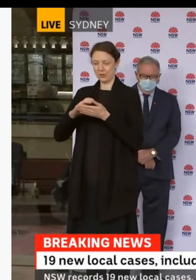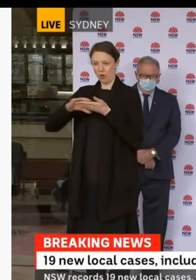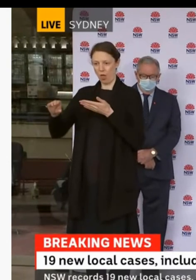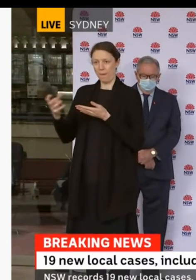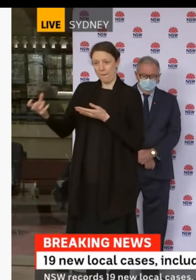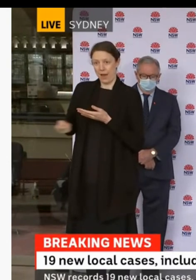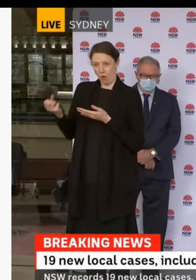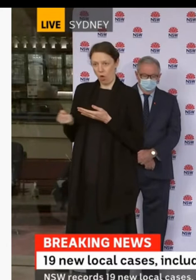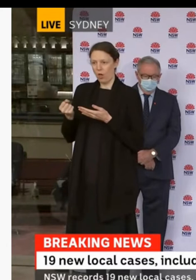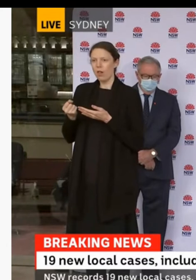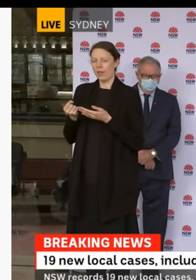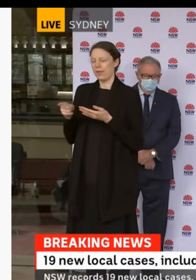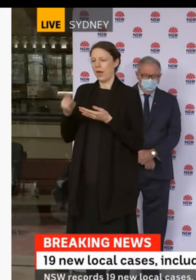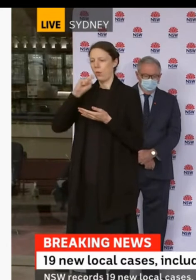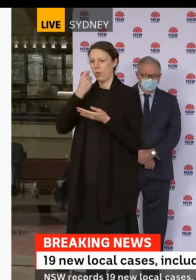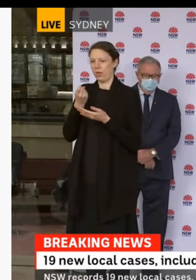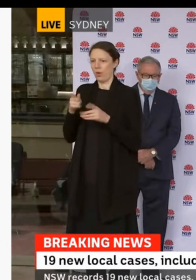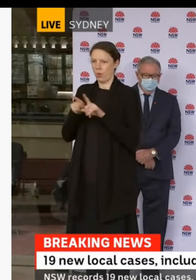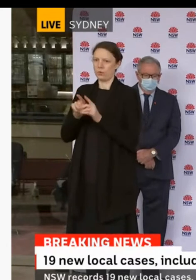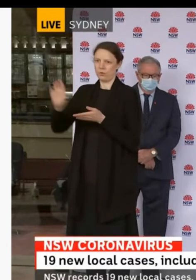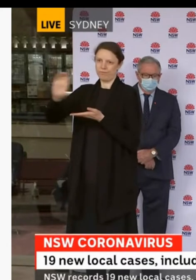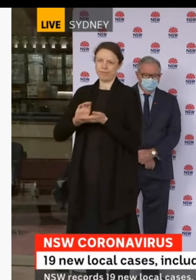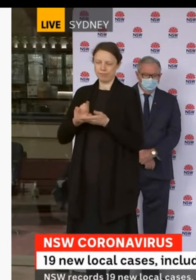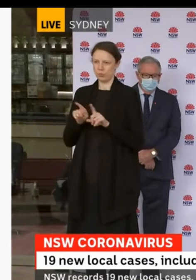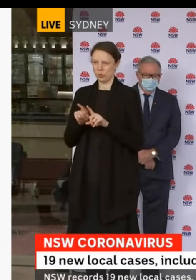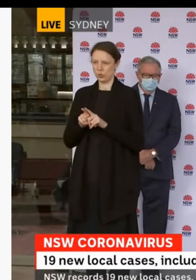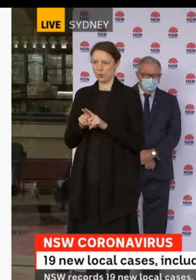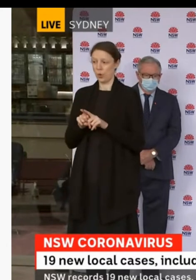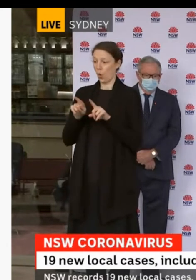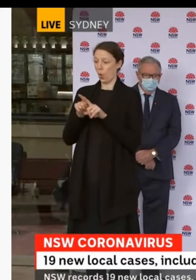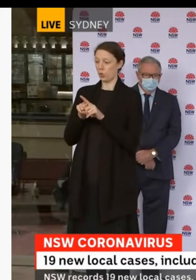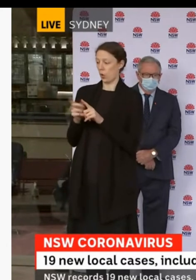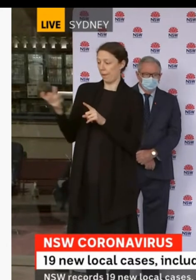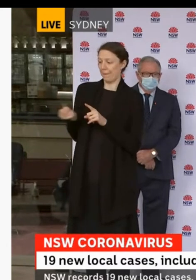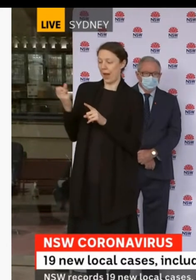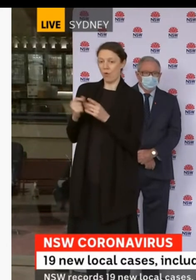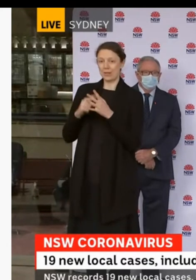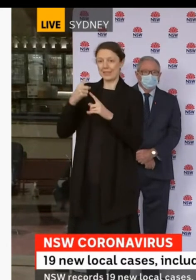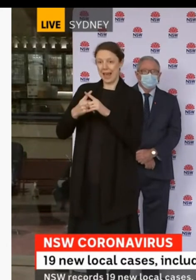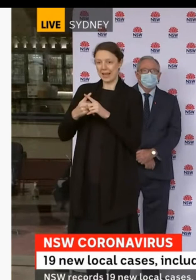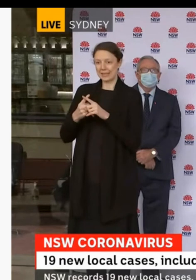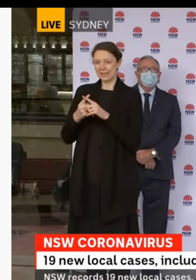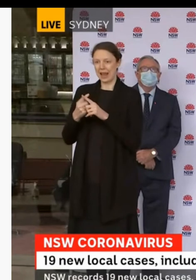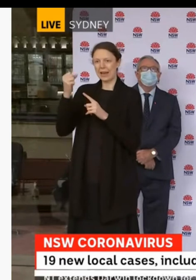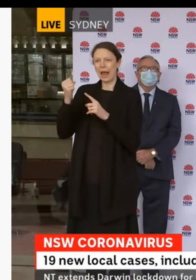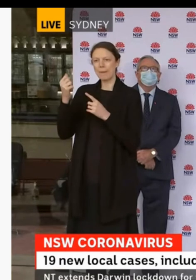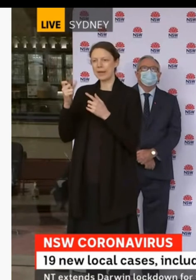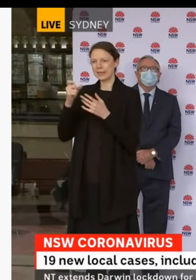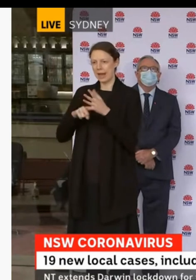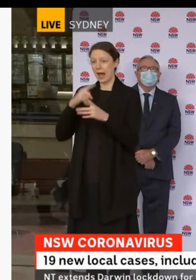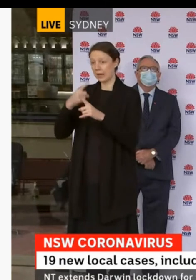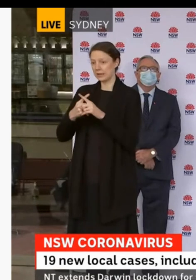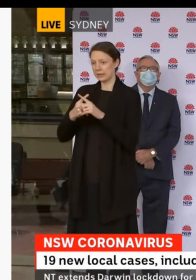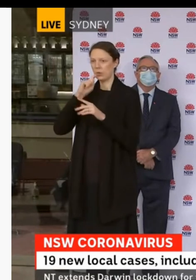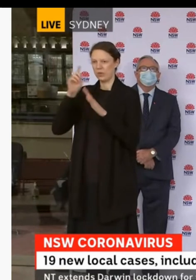time. In addition to that, we will also be deferring any payroll tax liabilities and gaming tax liabilities for hotels for the